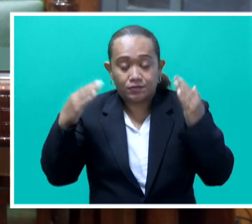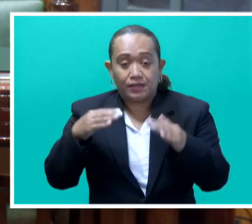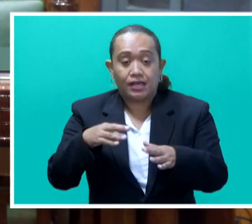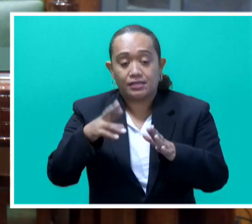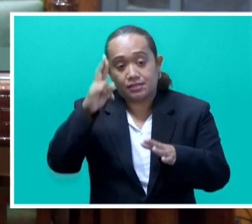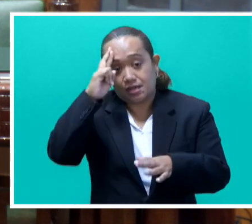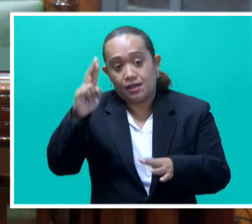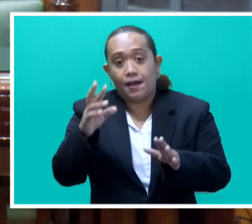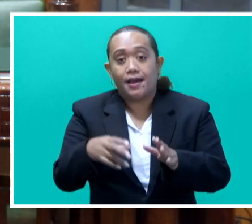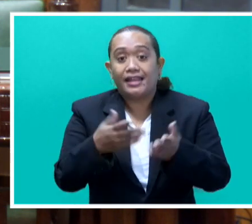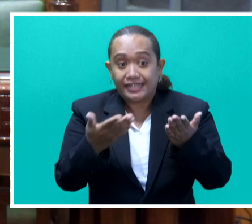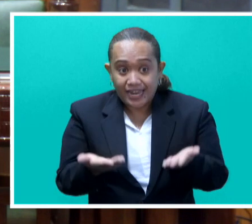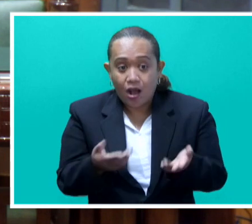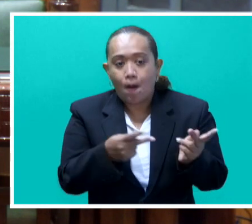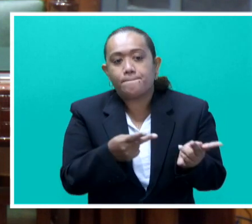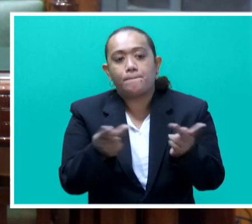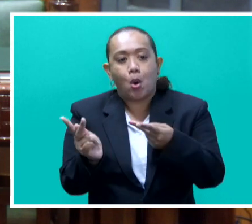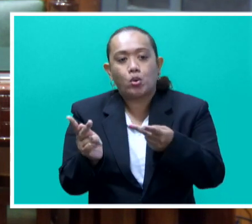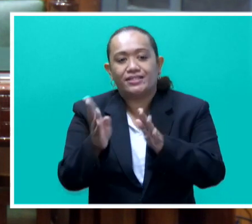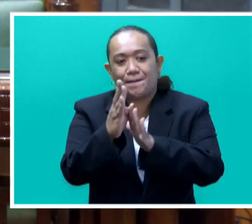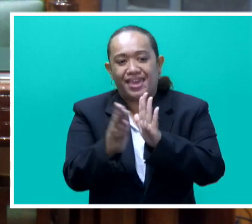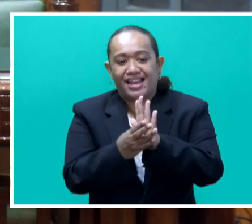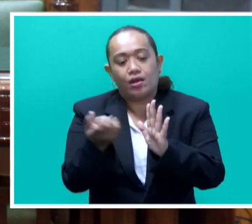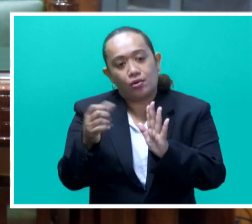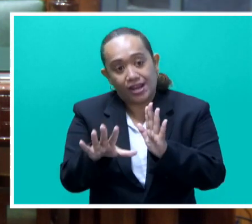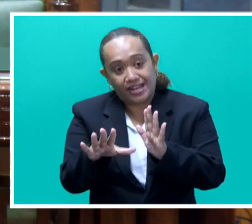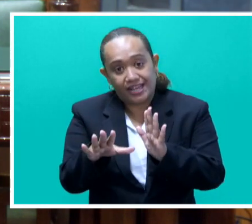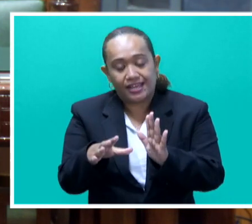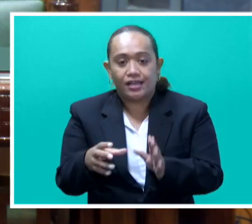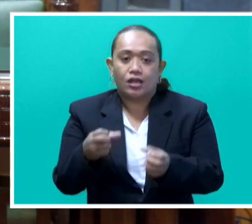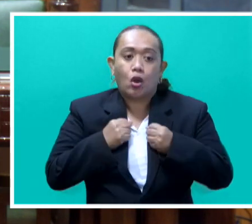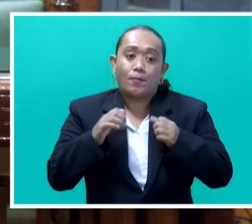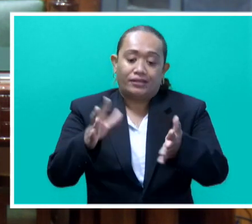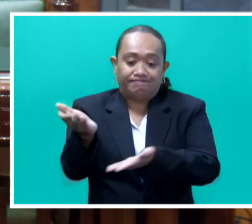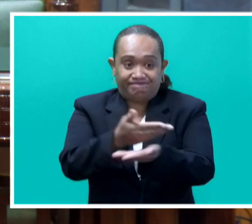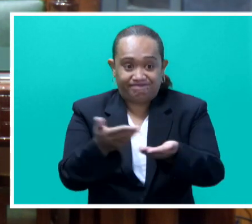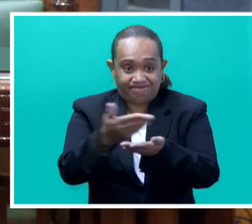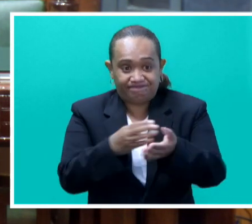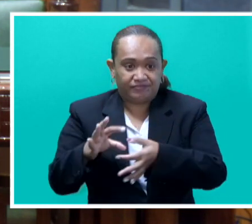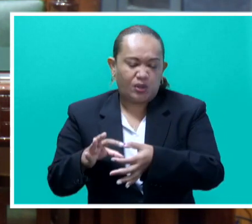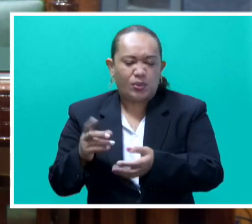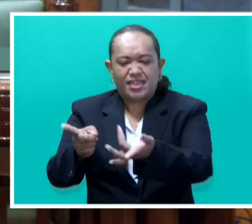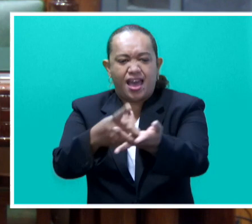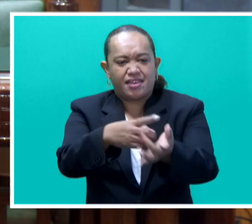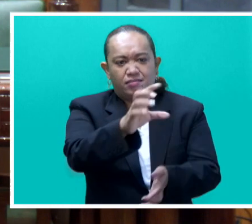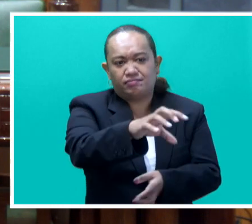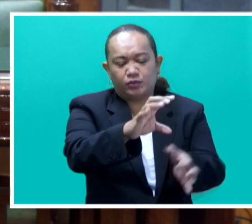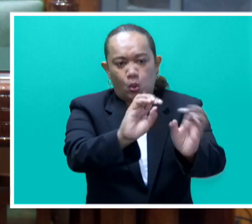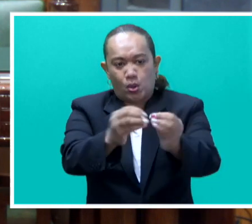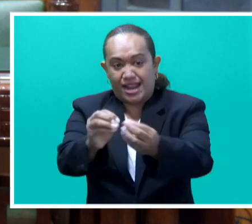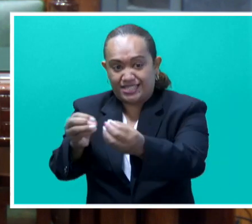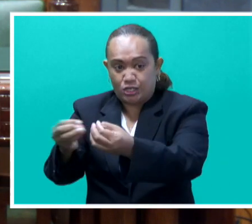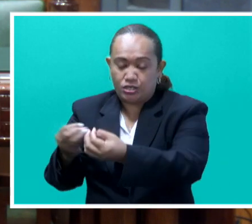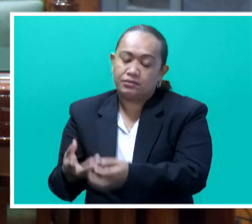currently in its final draft after the completion of 5 stakeholder consultations convened in the 3 divisions with relevant